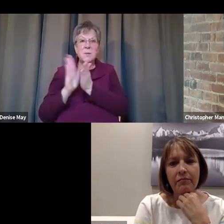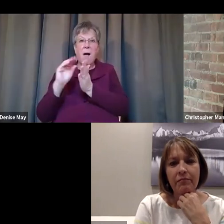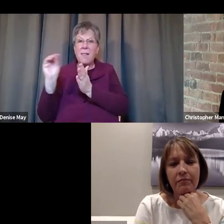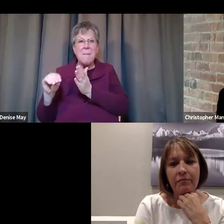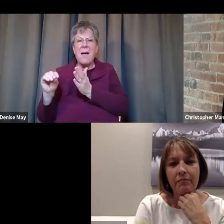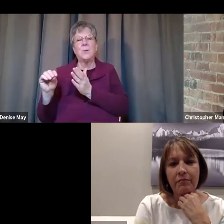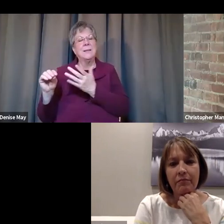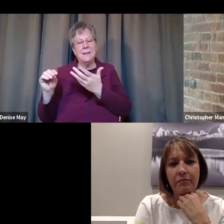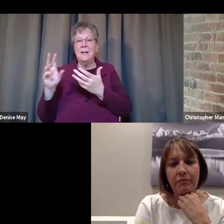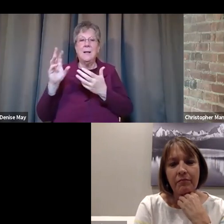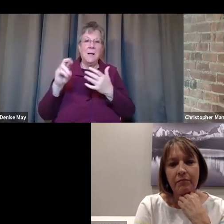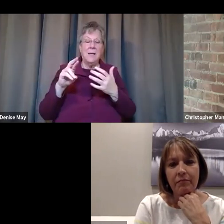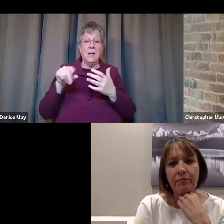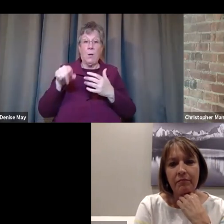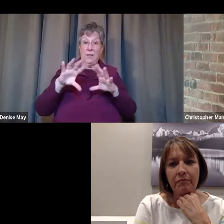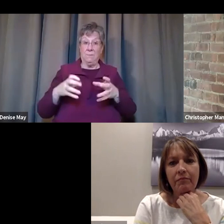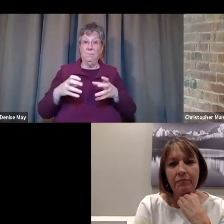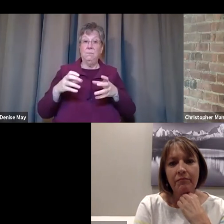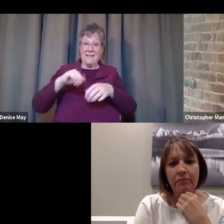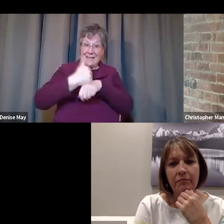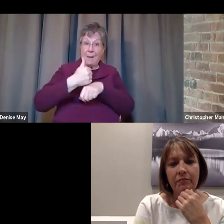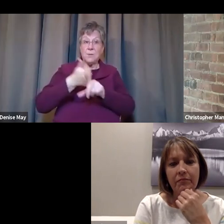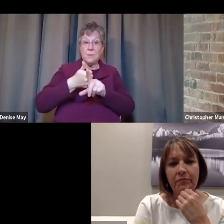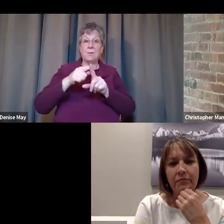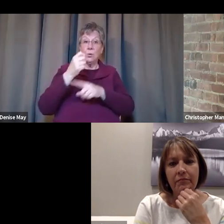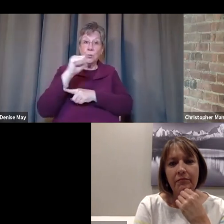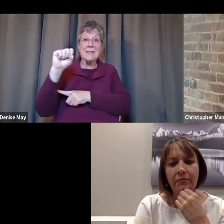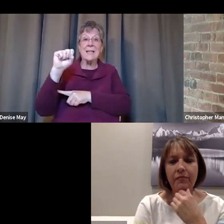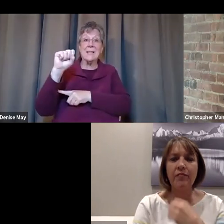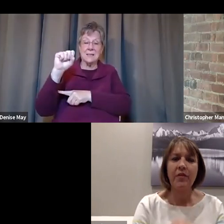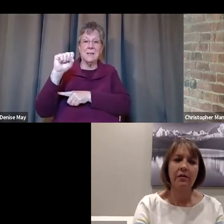movement that had styled itself as resist after 2016